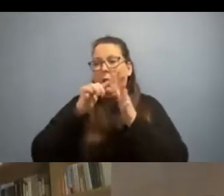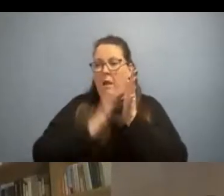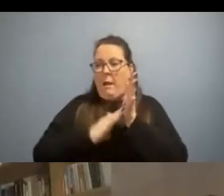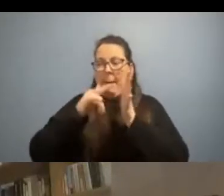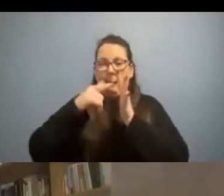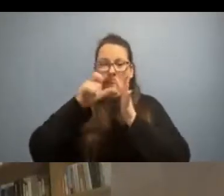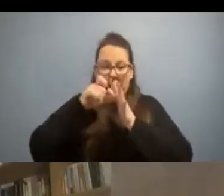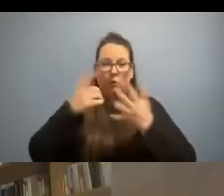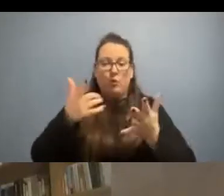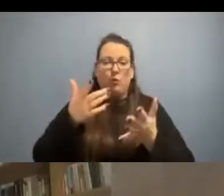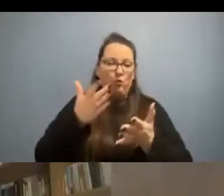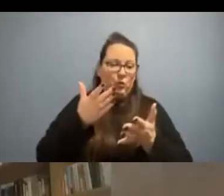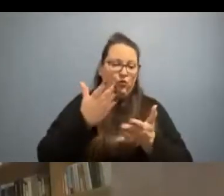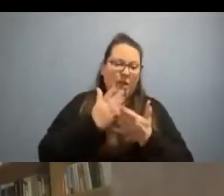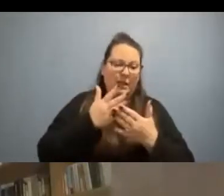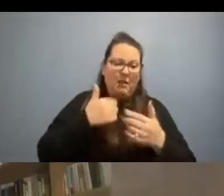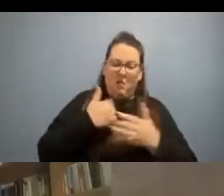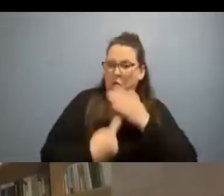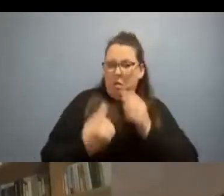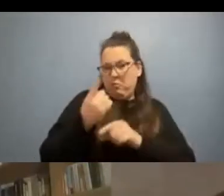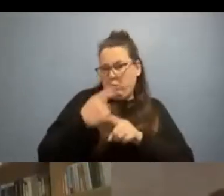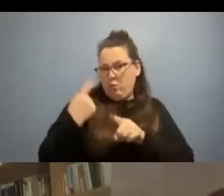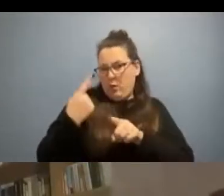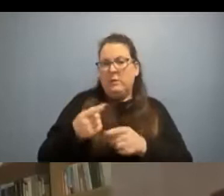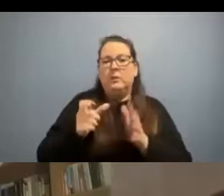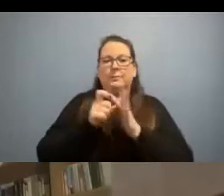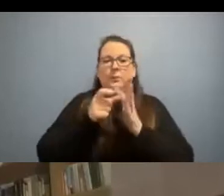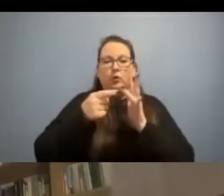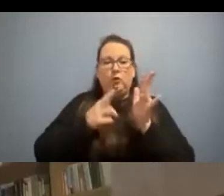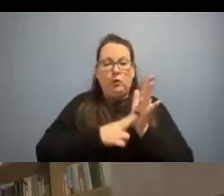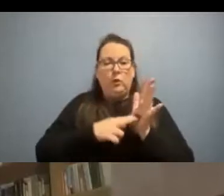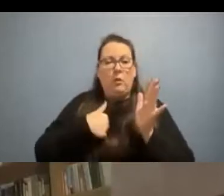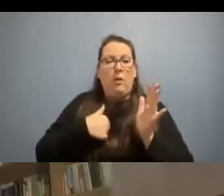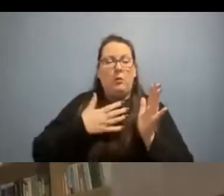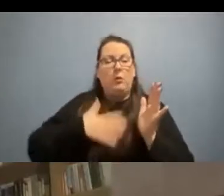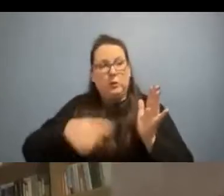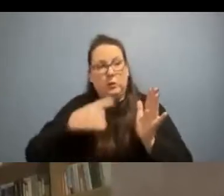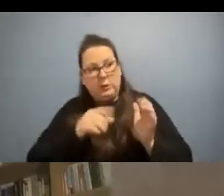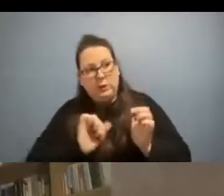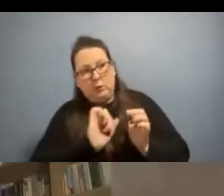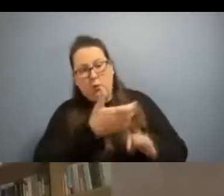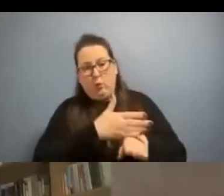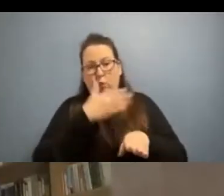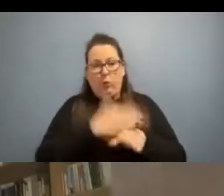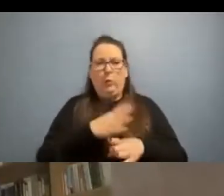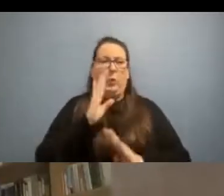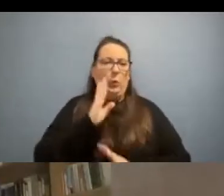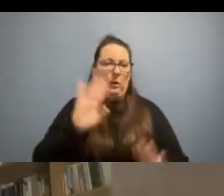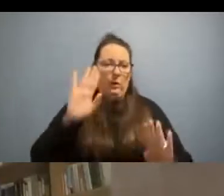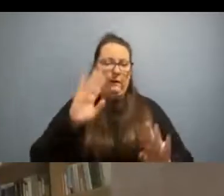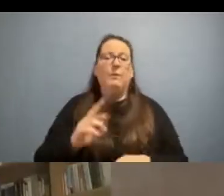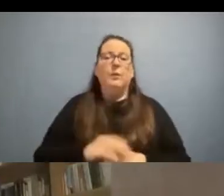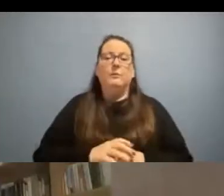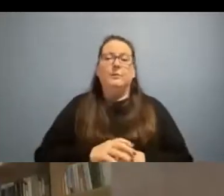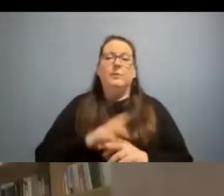was to say a couple of things. Firstly, Don, to acknowledge the amazing work that you and your team have done for the people that I'm privileged